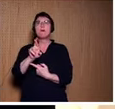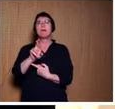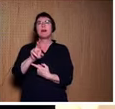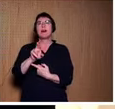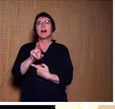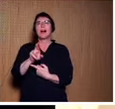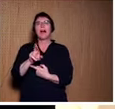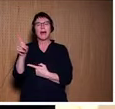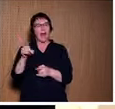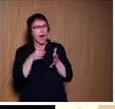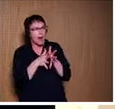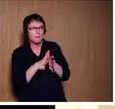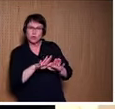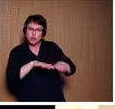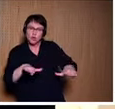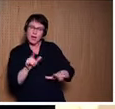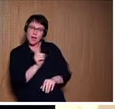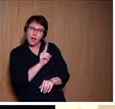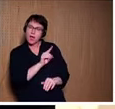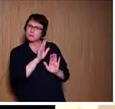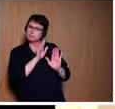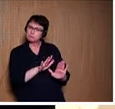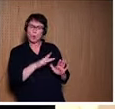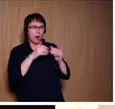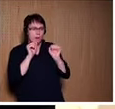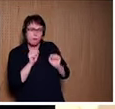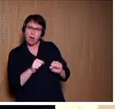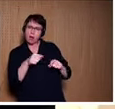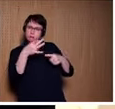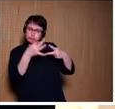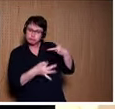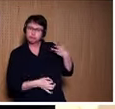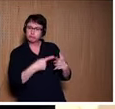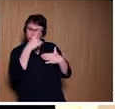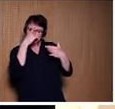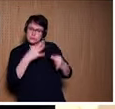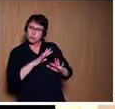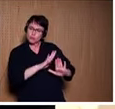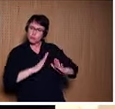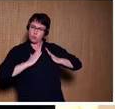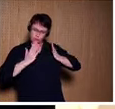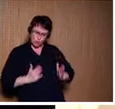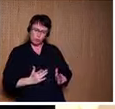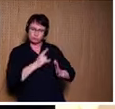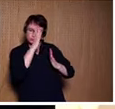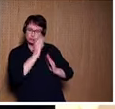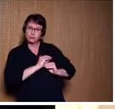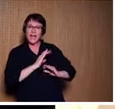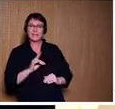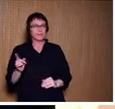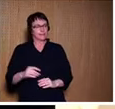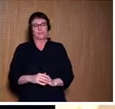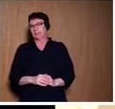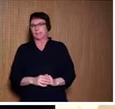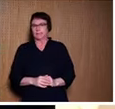rights, and that gender and sexuality studies programs in higher education are bogus